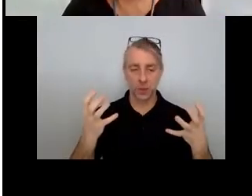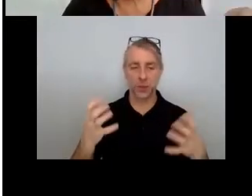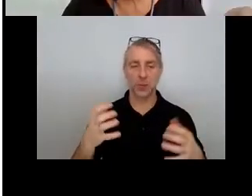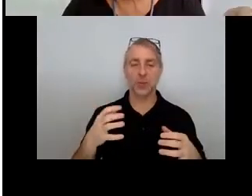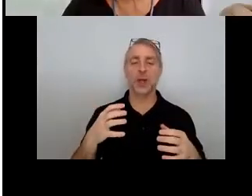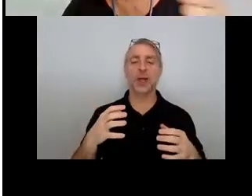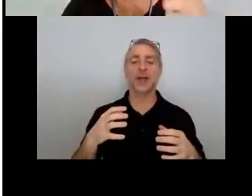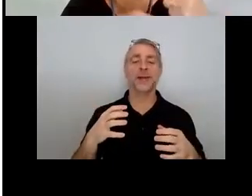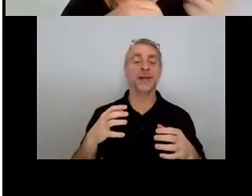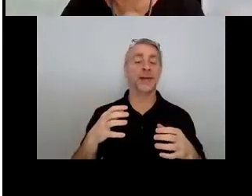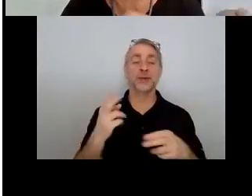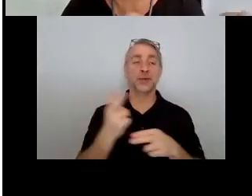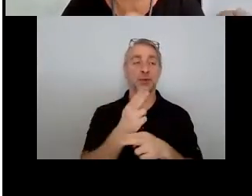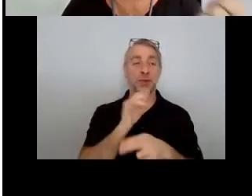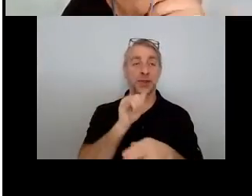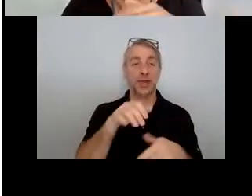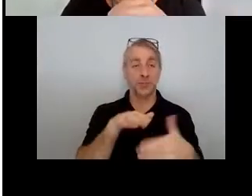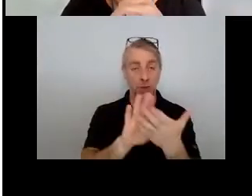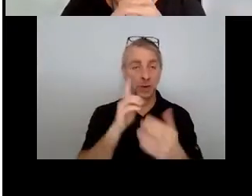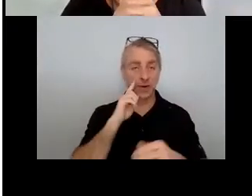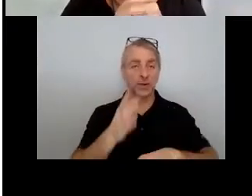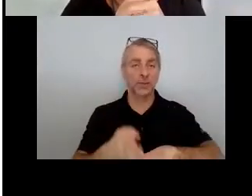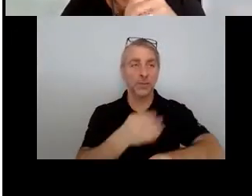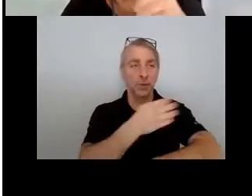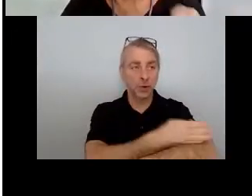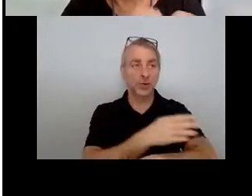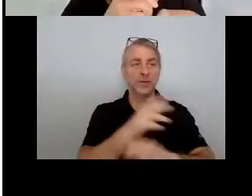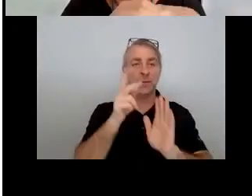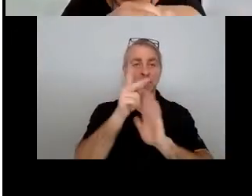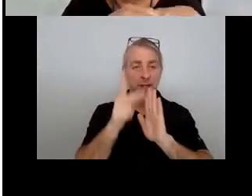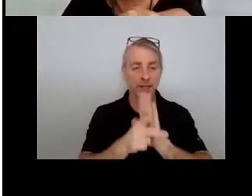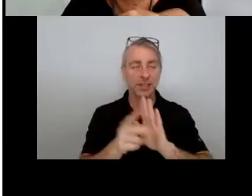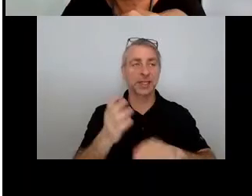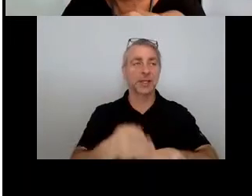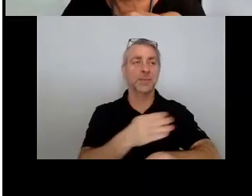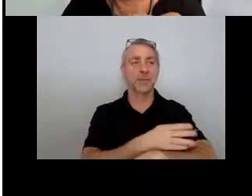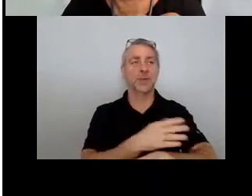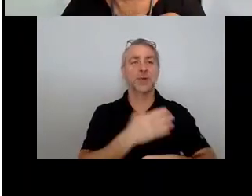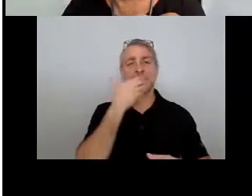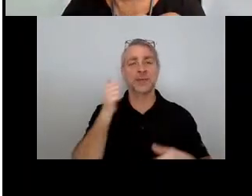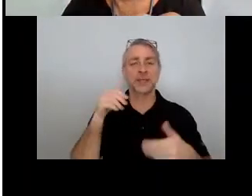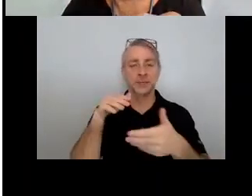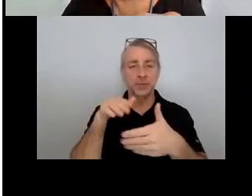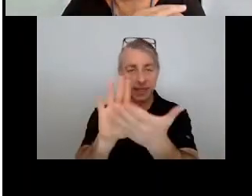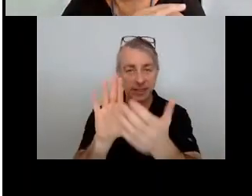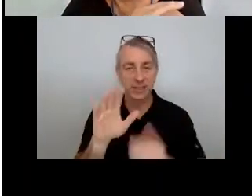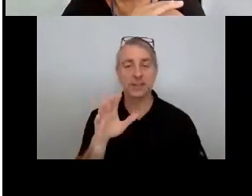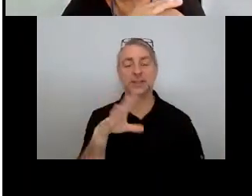improve practice, to improve policy, we need to make sure that we are also